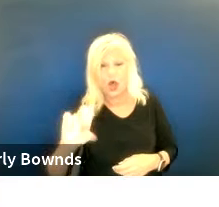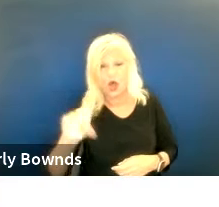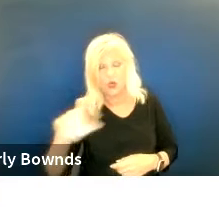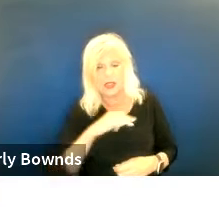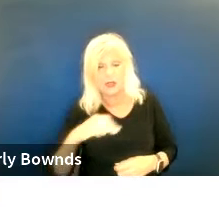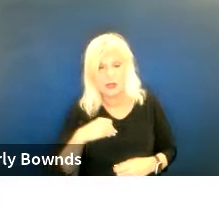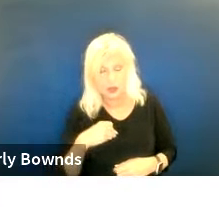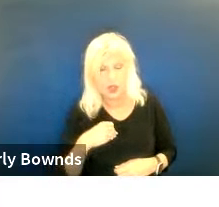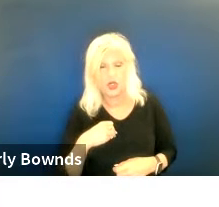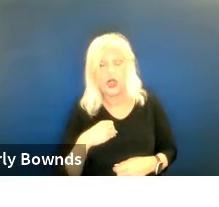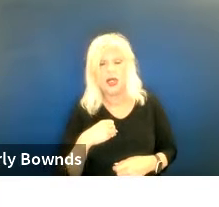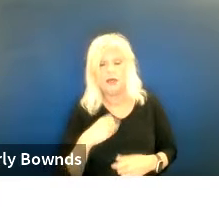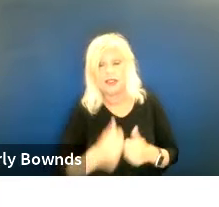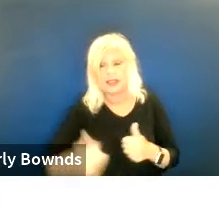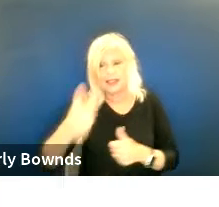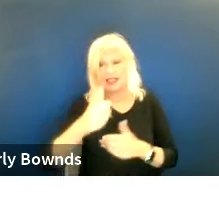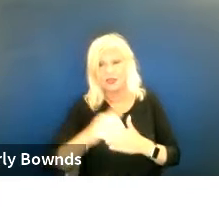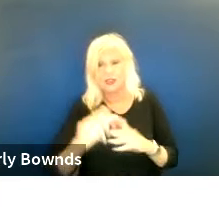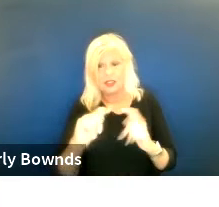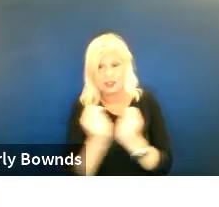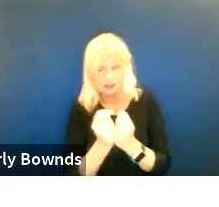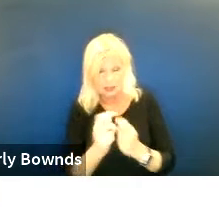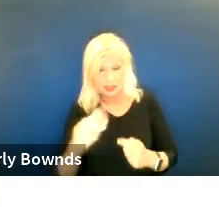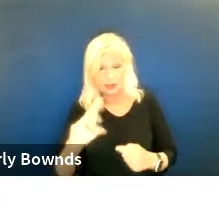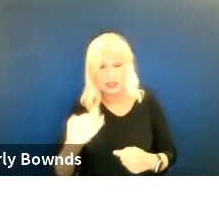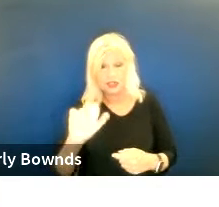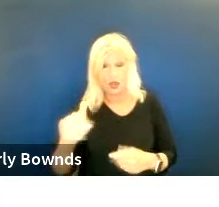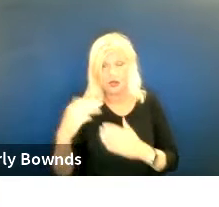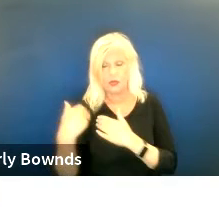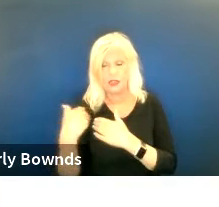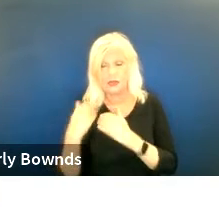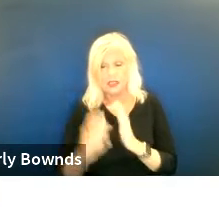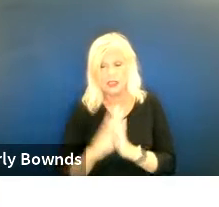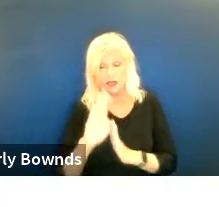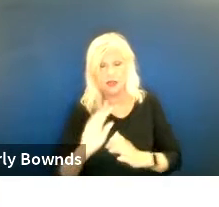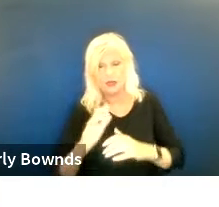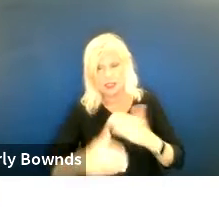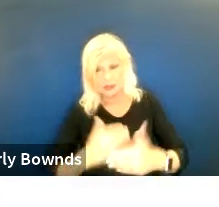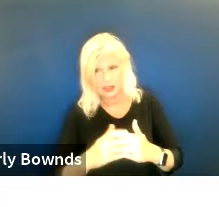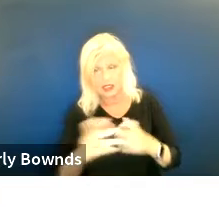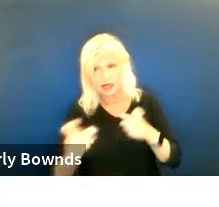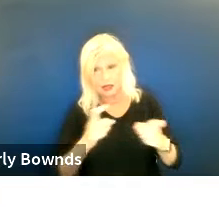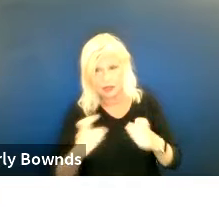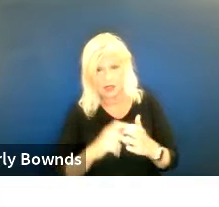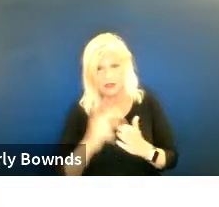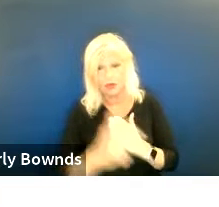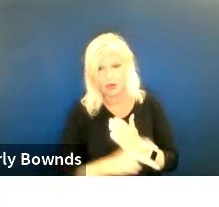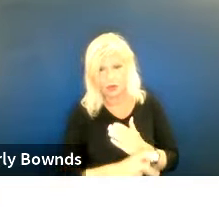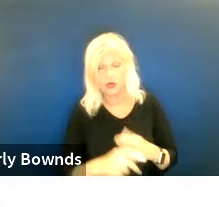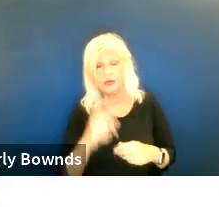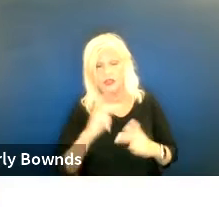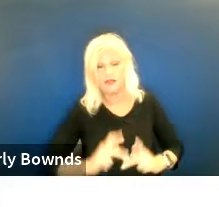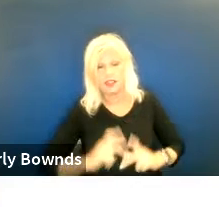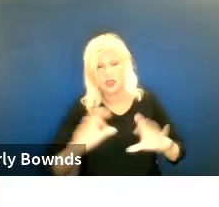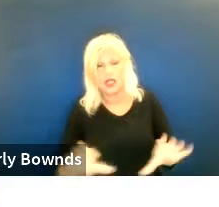the senior leadership team, Ms. Allred is responsible for the development, implementation, and management of the programs of physical